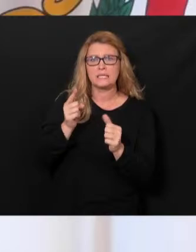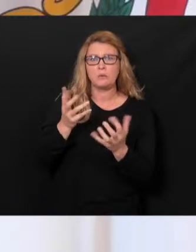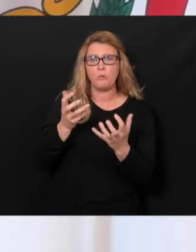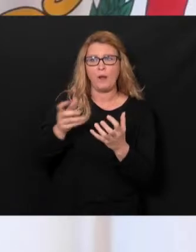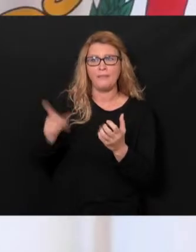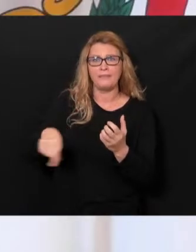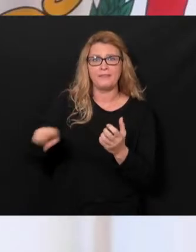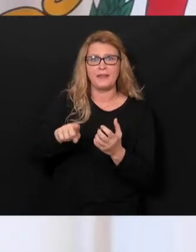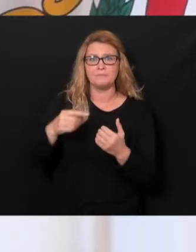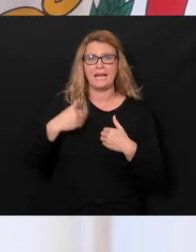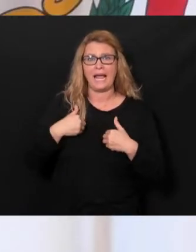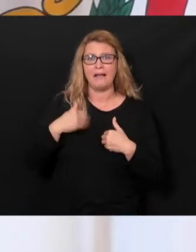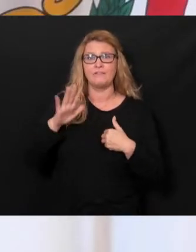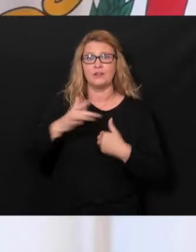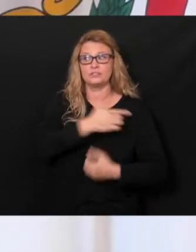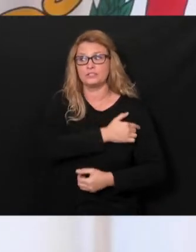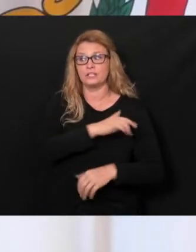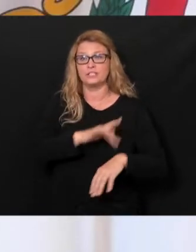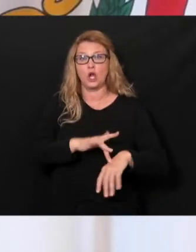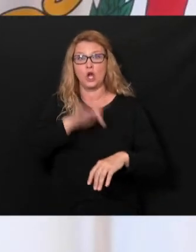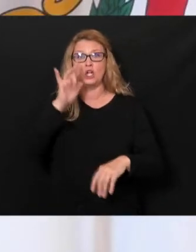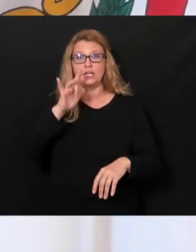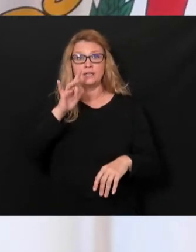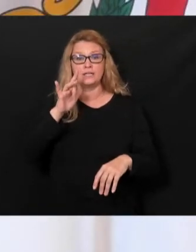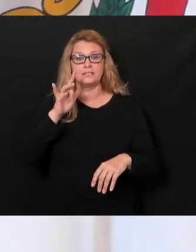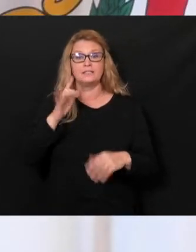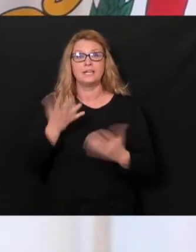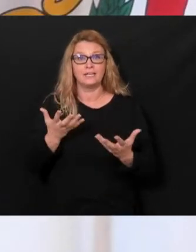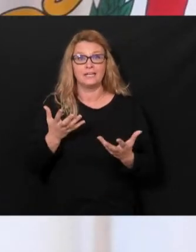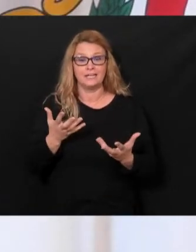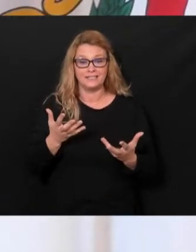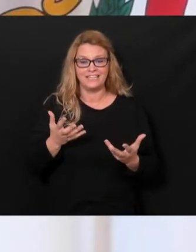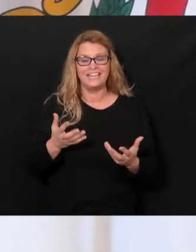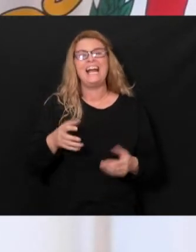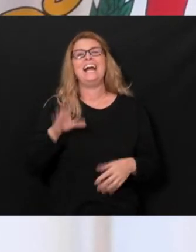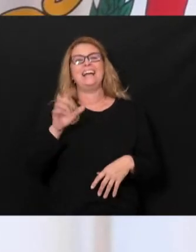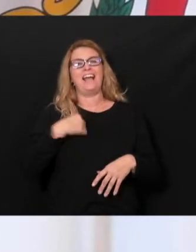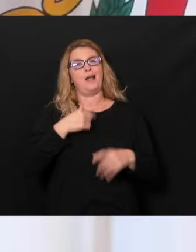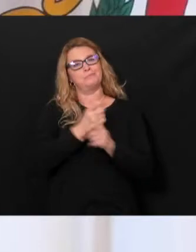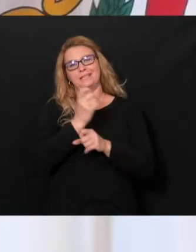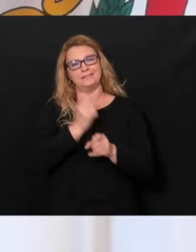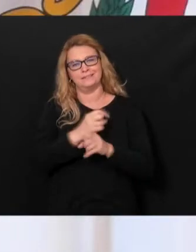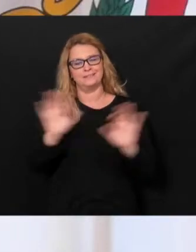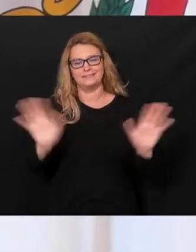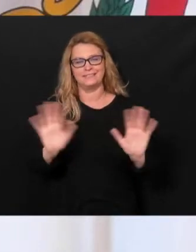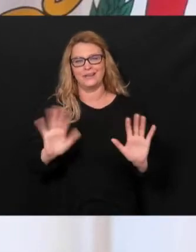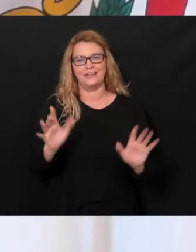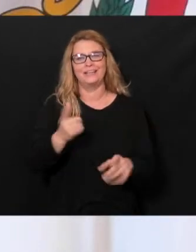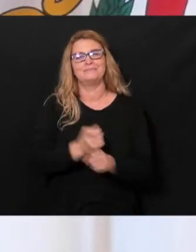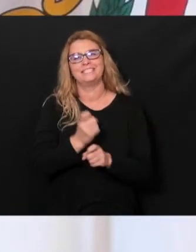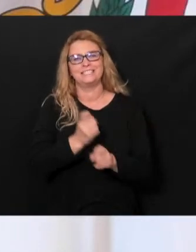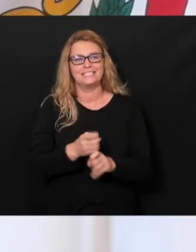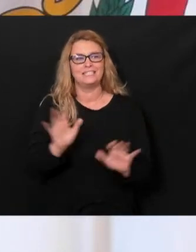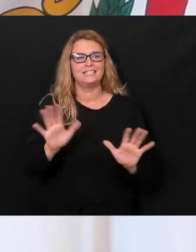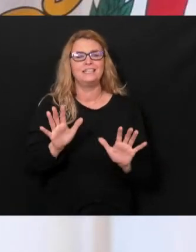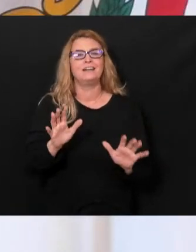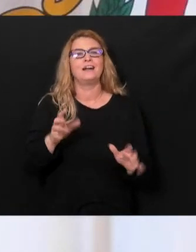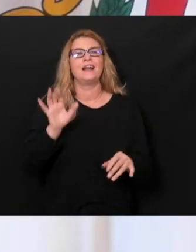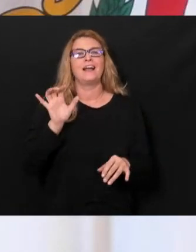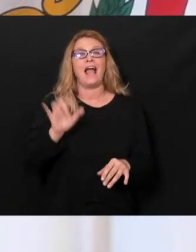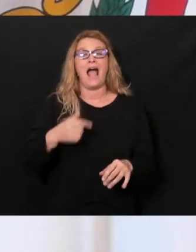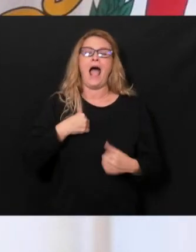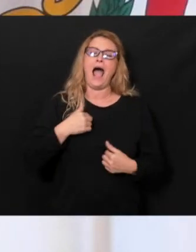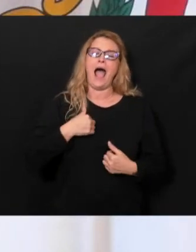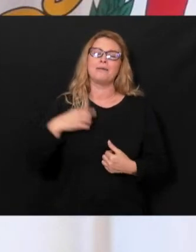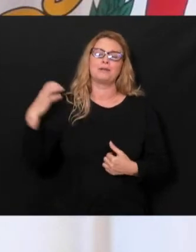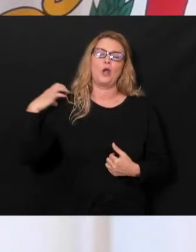shots earlier. And for the officials that do a bad job, I'm just teasing. But that's coming from a